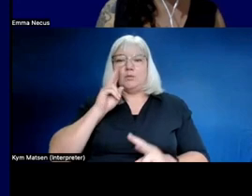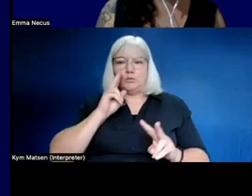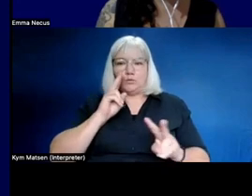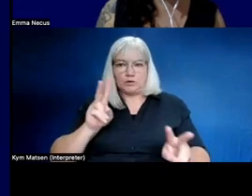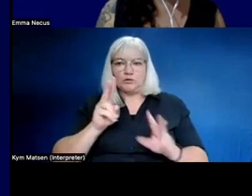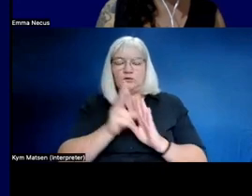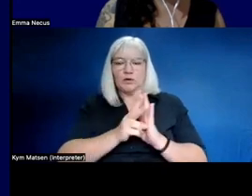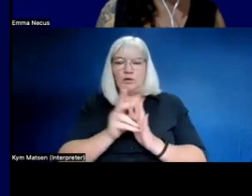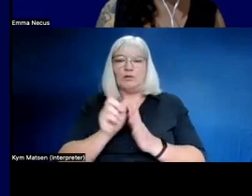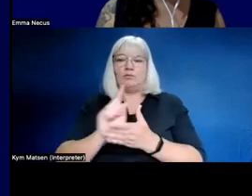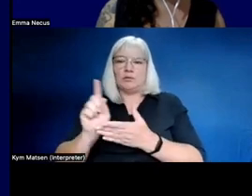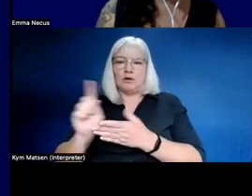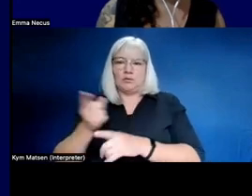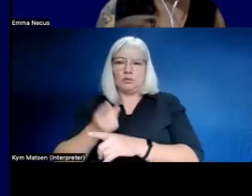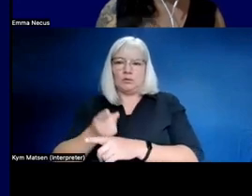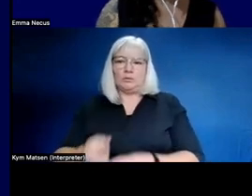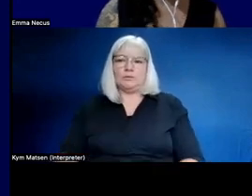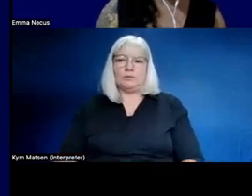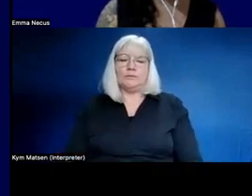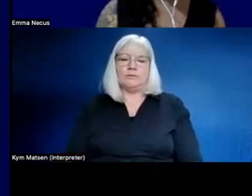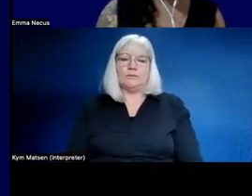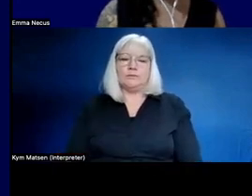it afterwards.